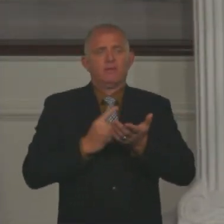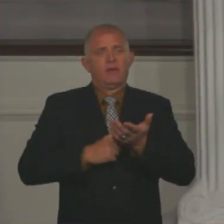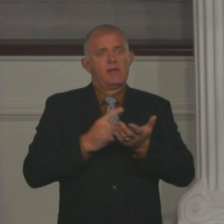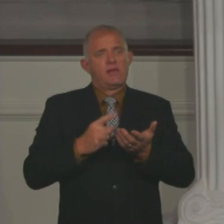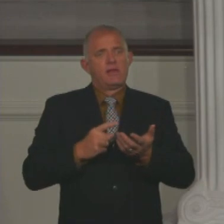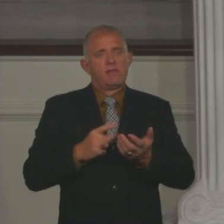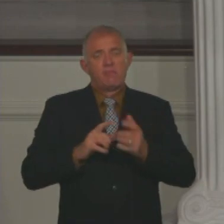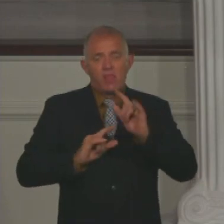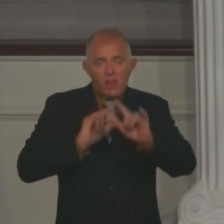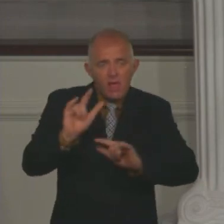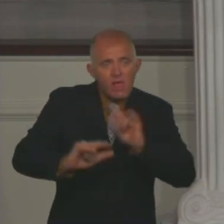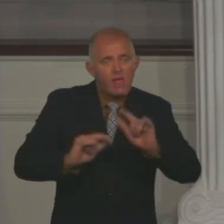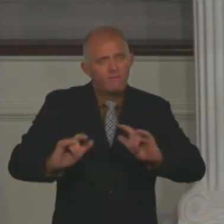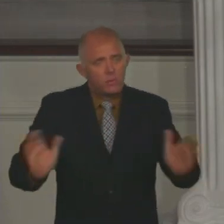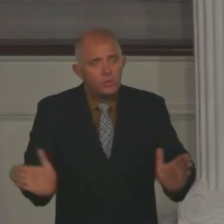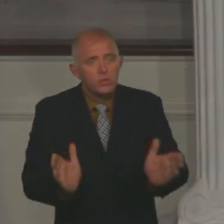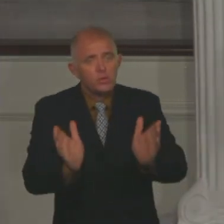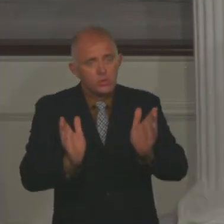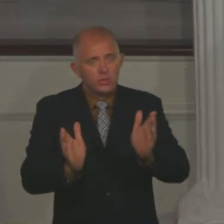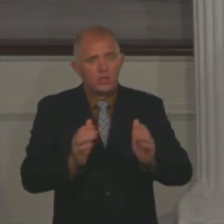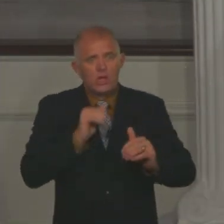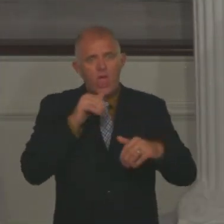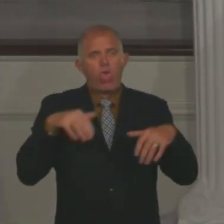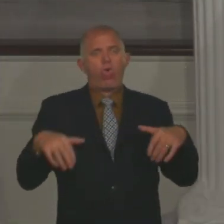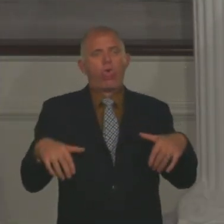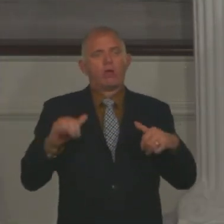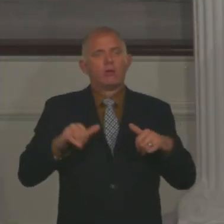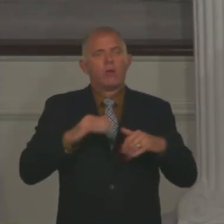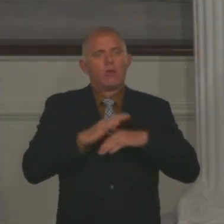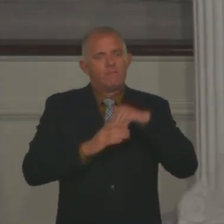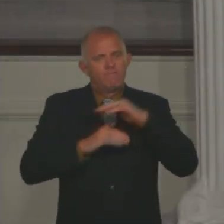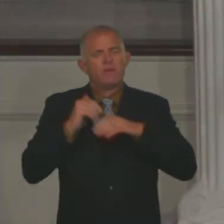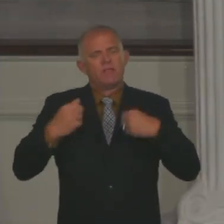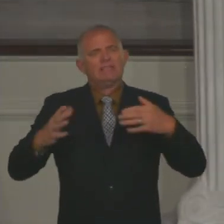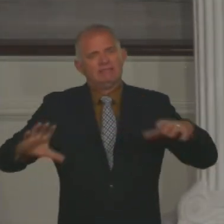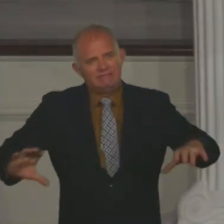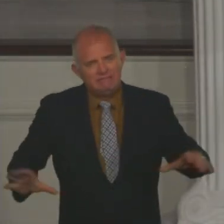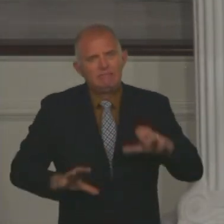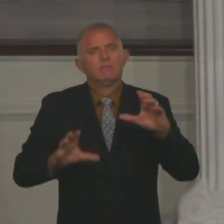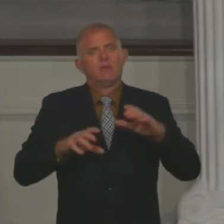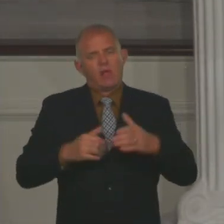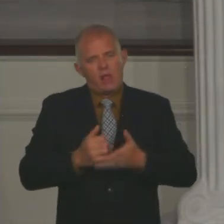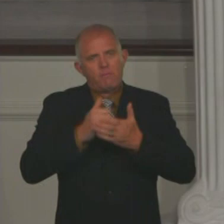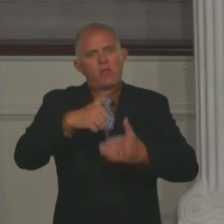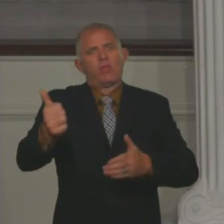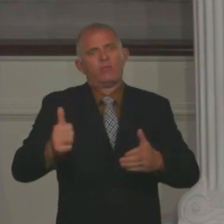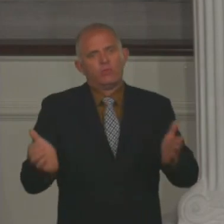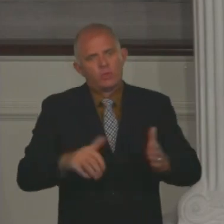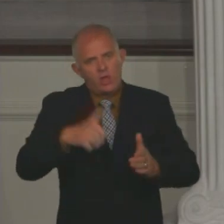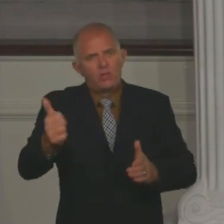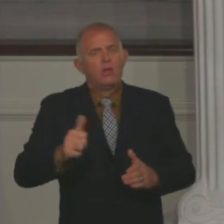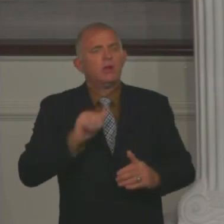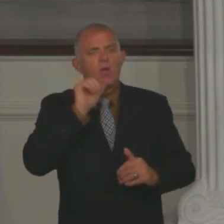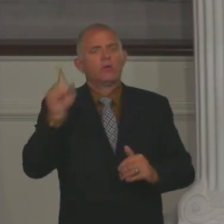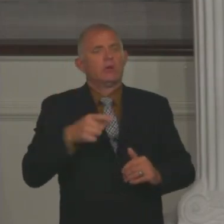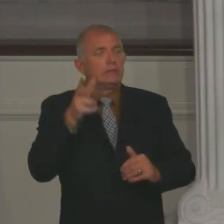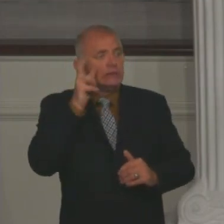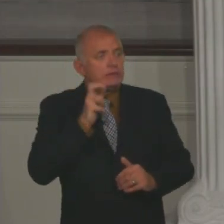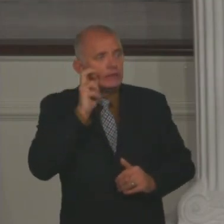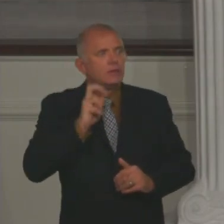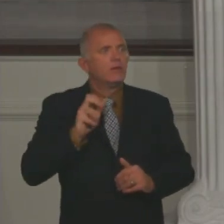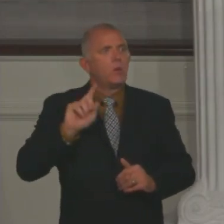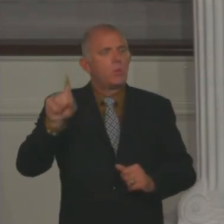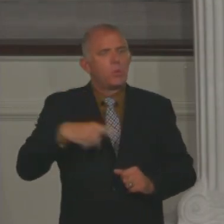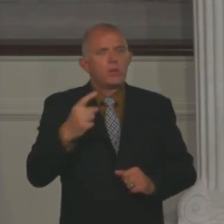and encourage them and get out of your comfort zone and do something one for another. Because the church is not just a place we hear a message and we get